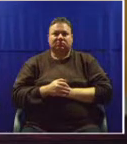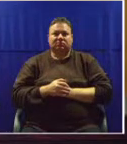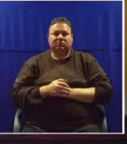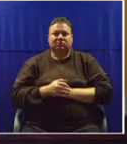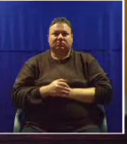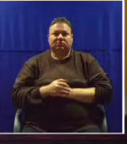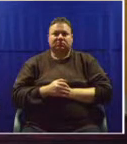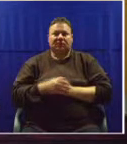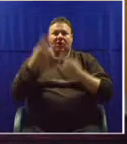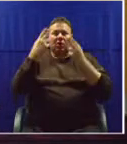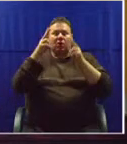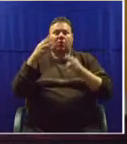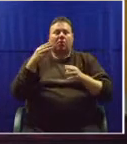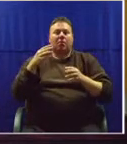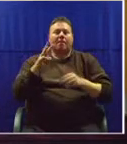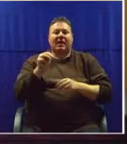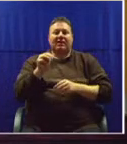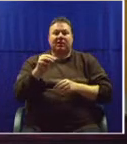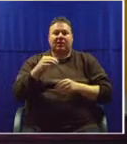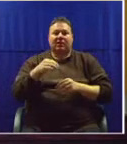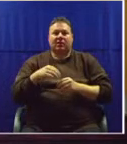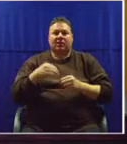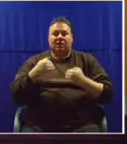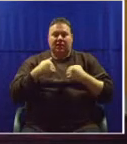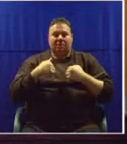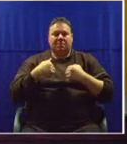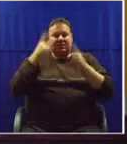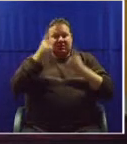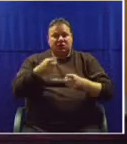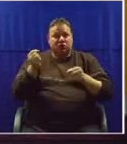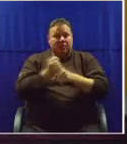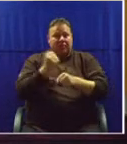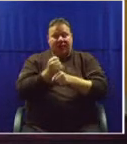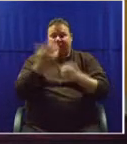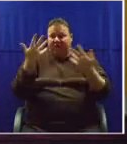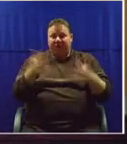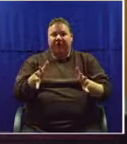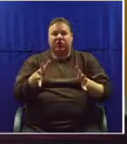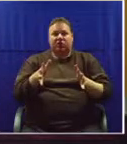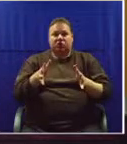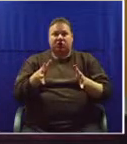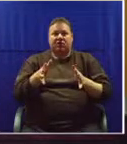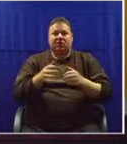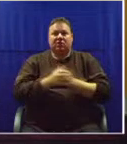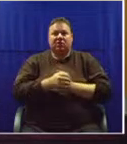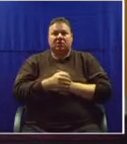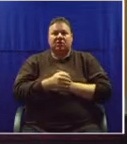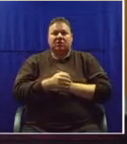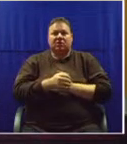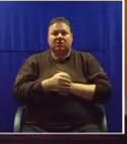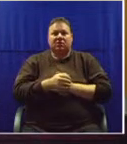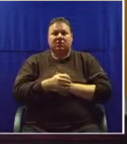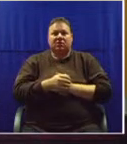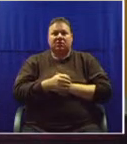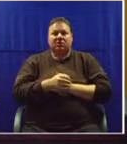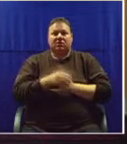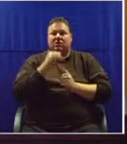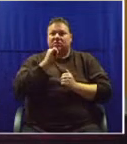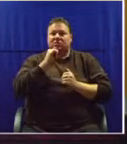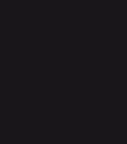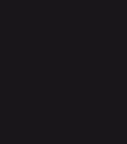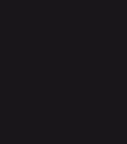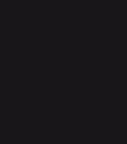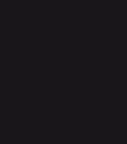Honorable Mente, please, with all due respect, I have made a ruling, and you are not going to challenge my